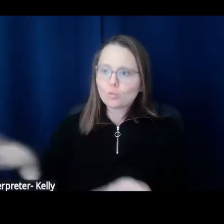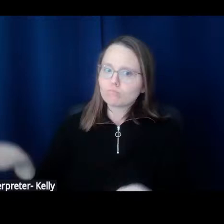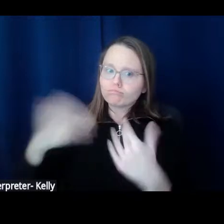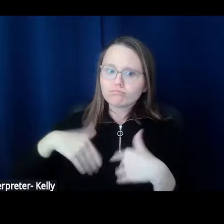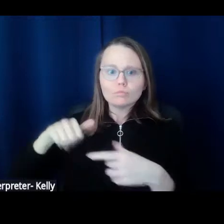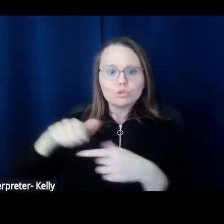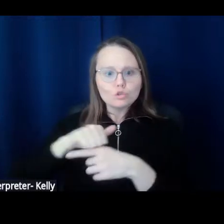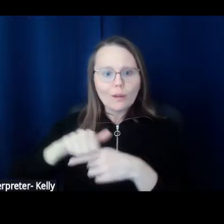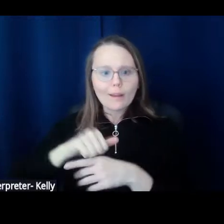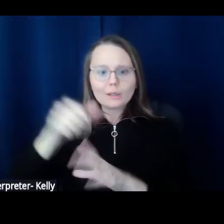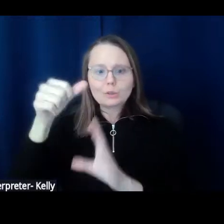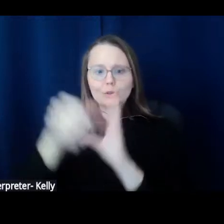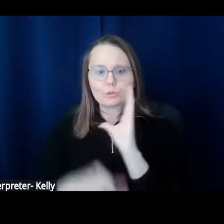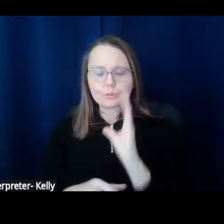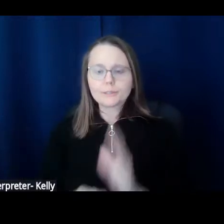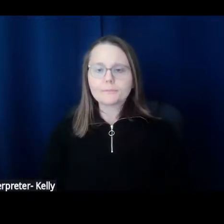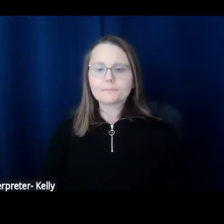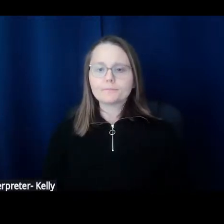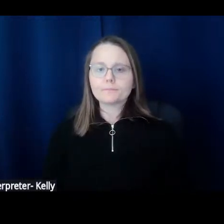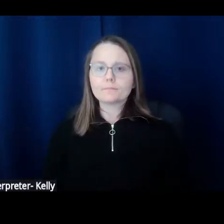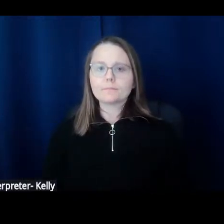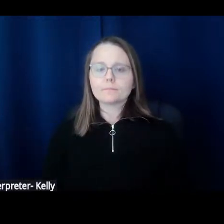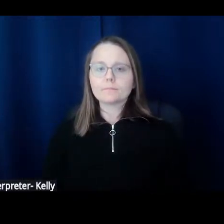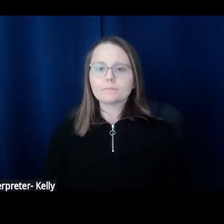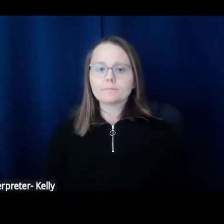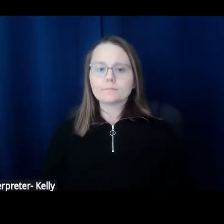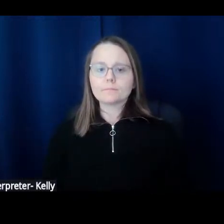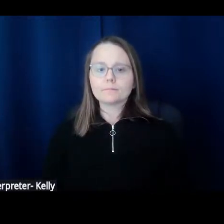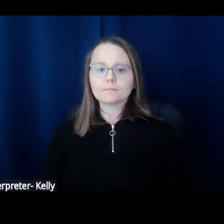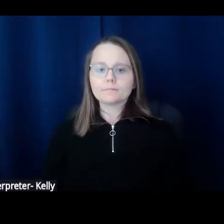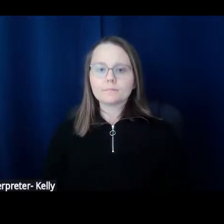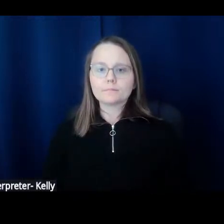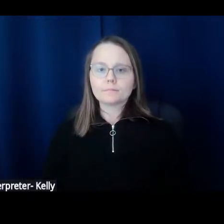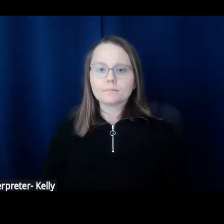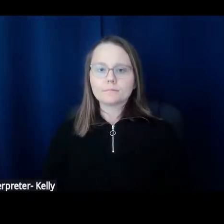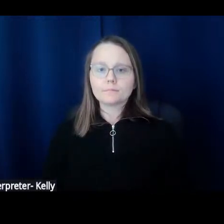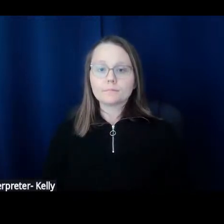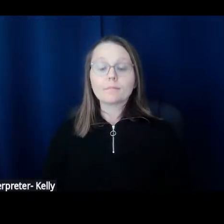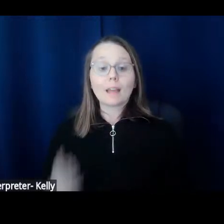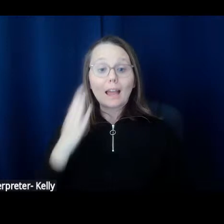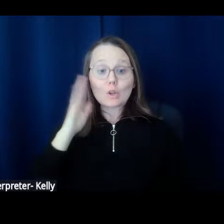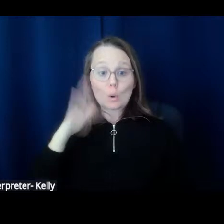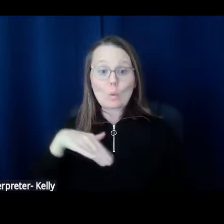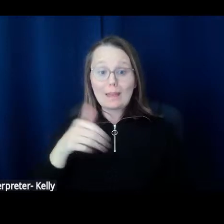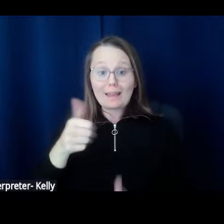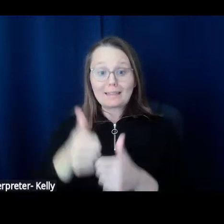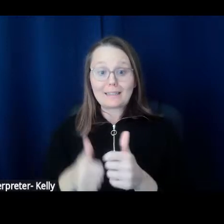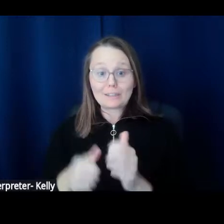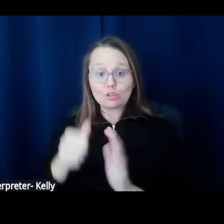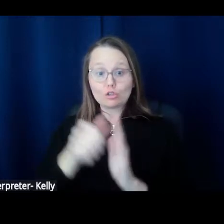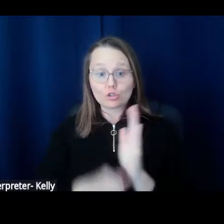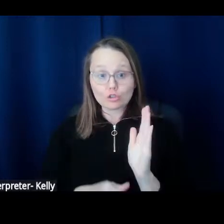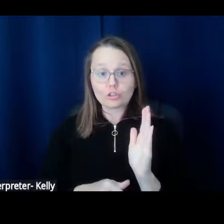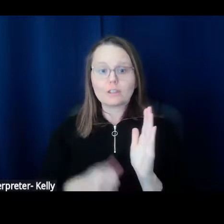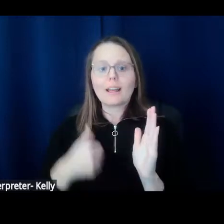surgery. And I know that practically every surgeon has his own plan of the surgery. Now